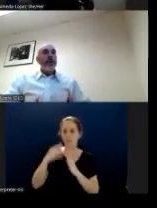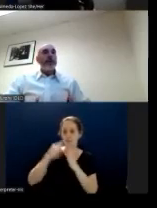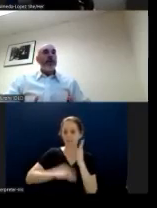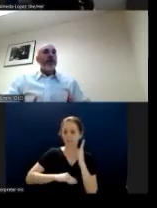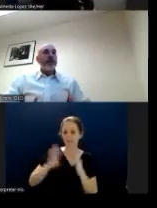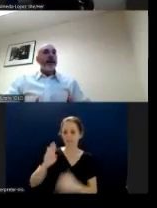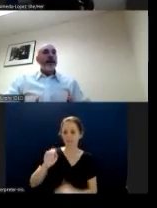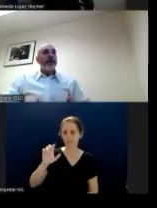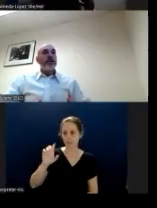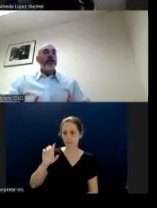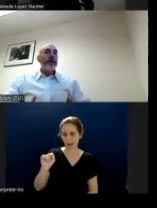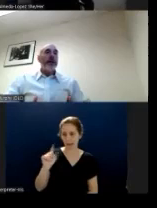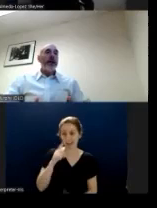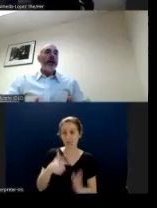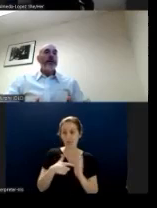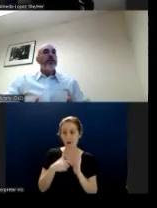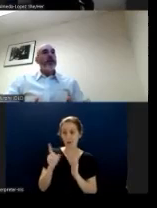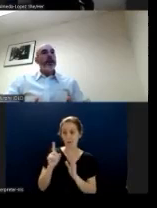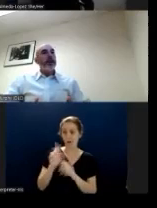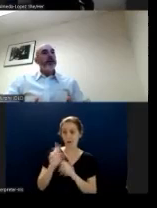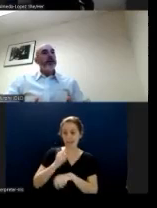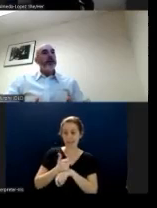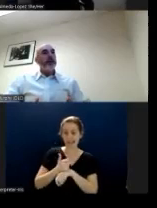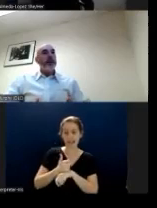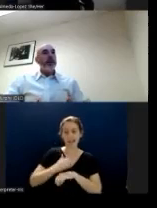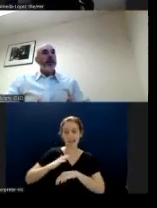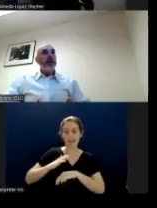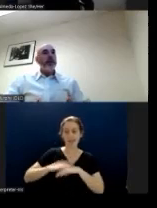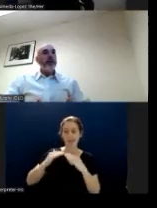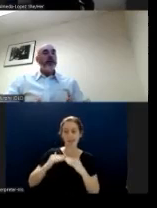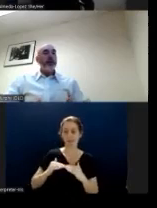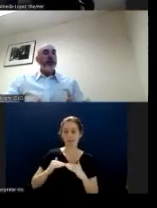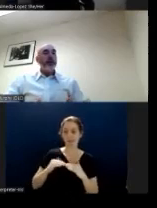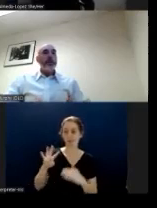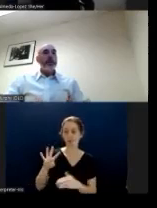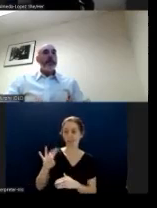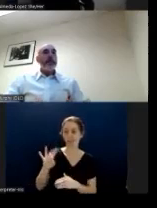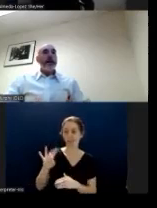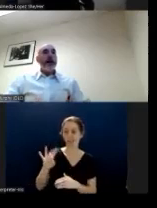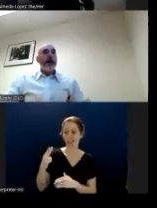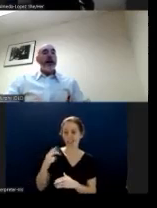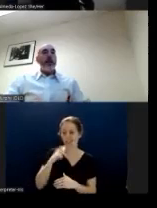where those are placed. They should be no higher than 48 inches above the floor.